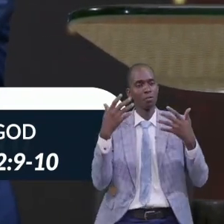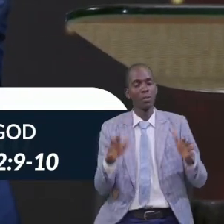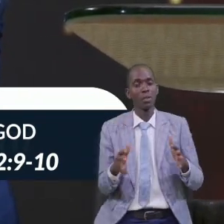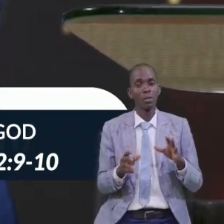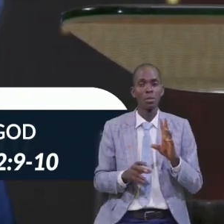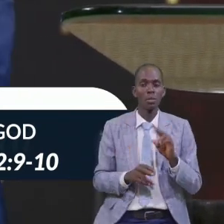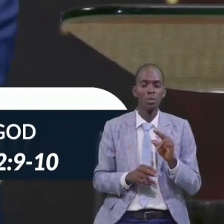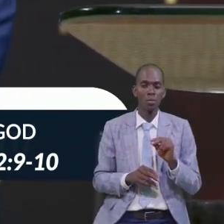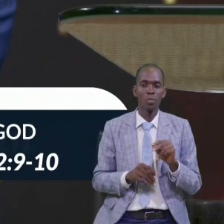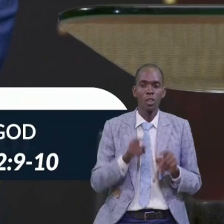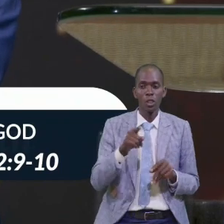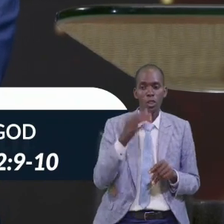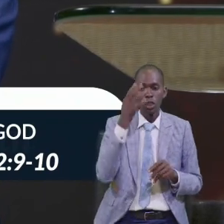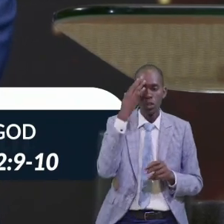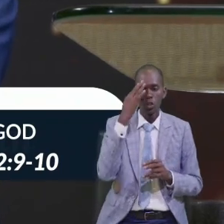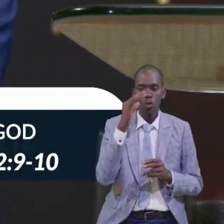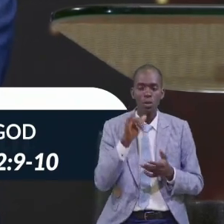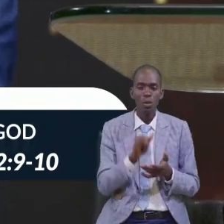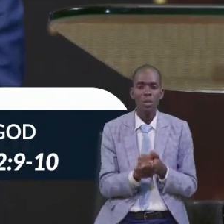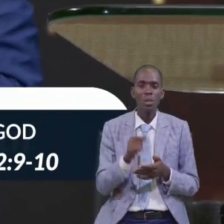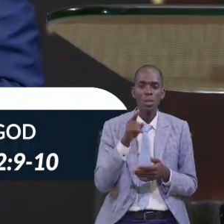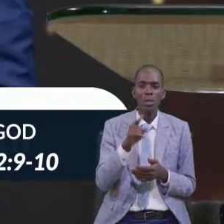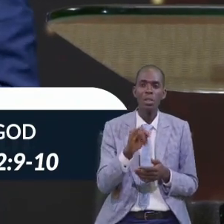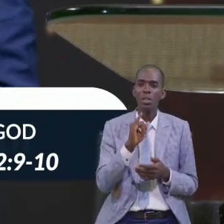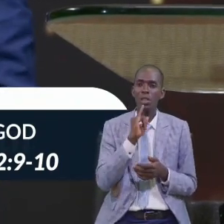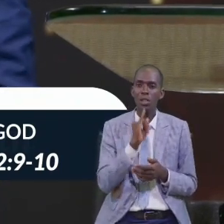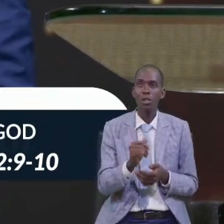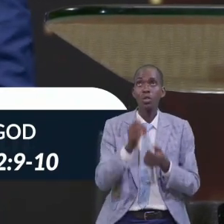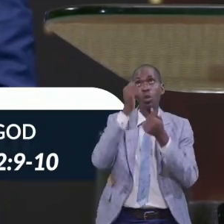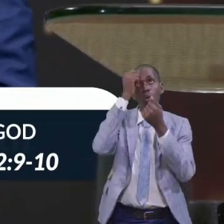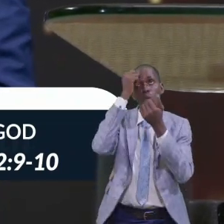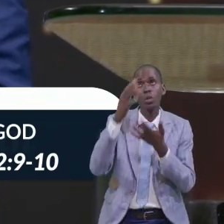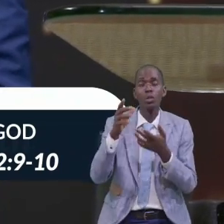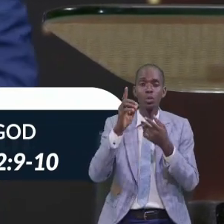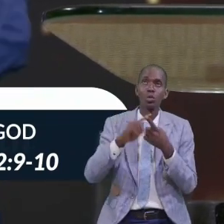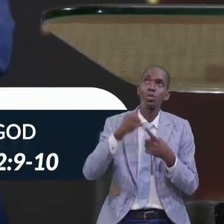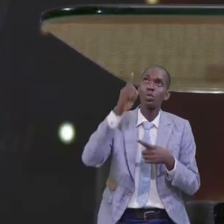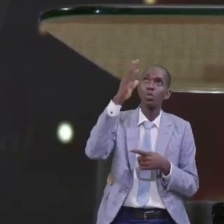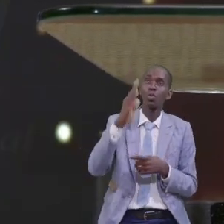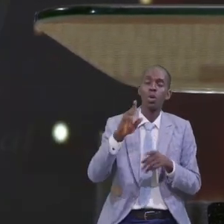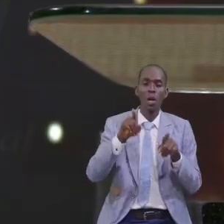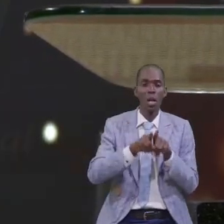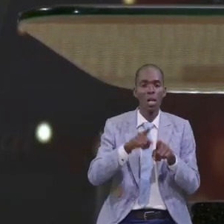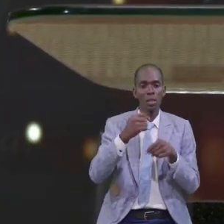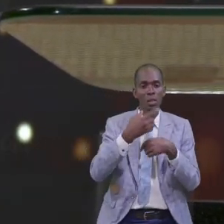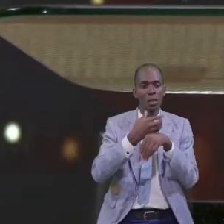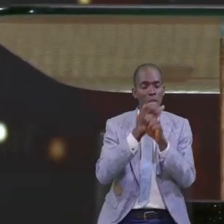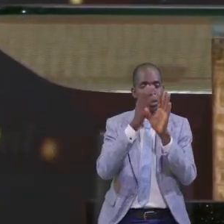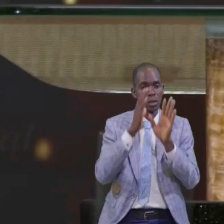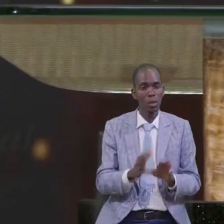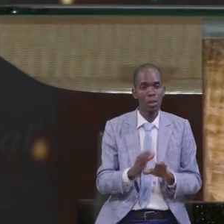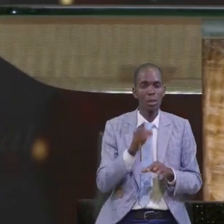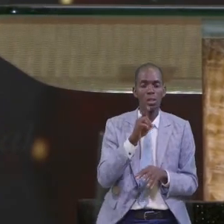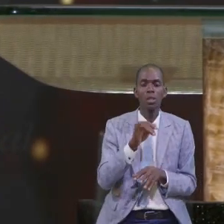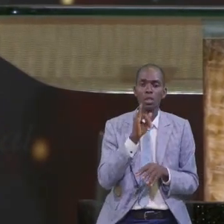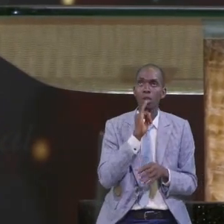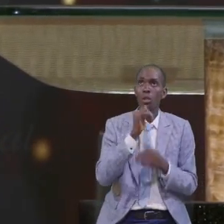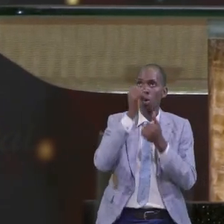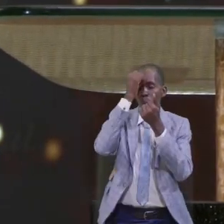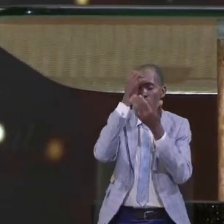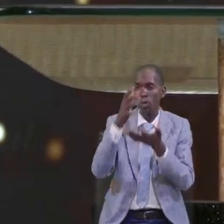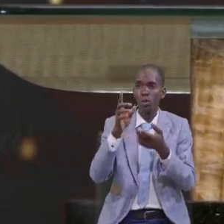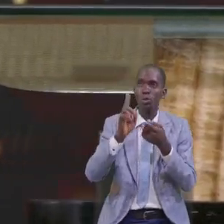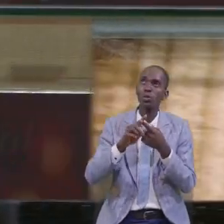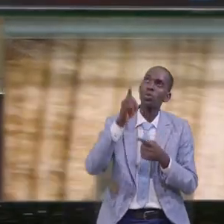he knows that he is submissive to God as his creator. Is submissive to God as the creator